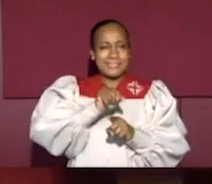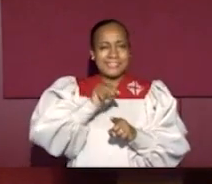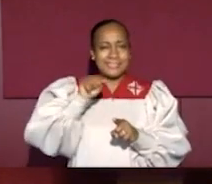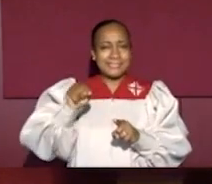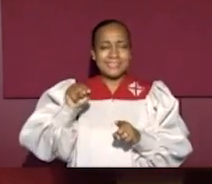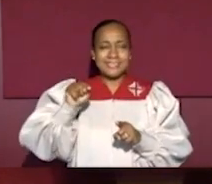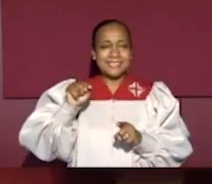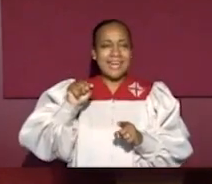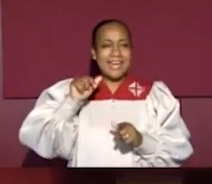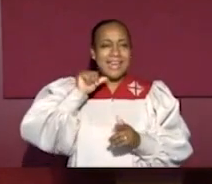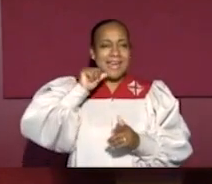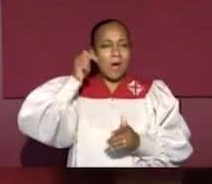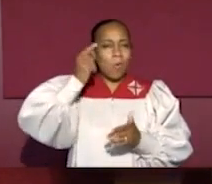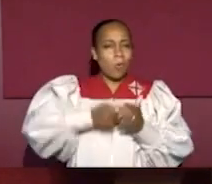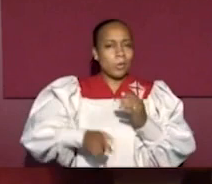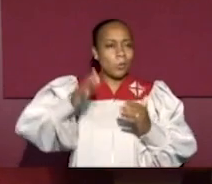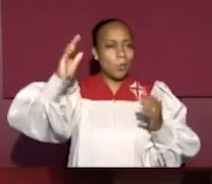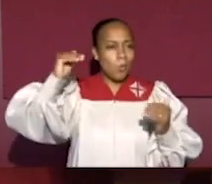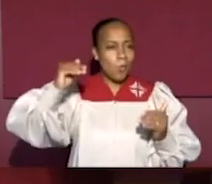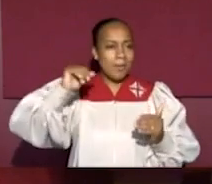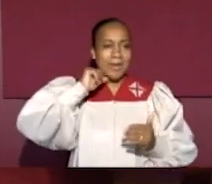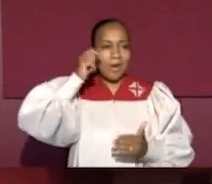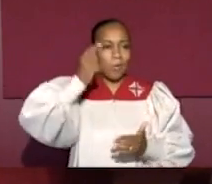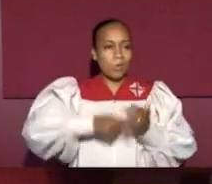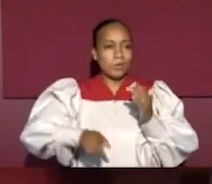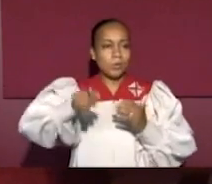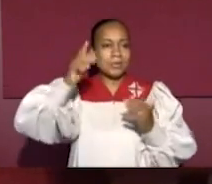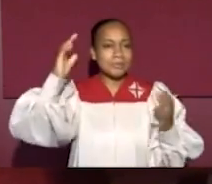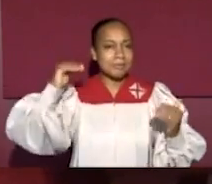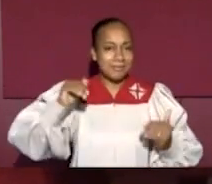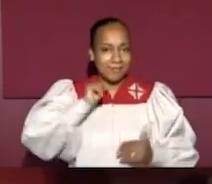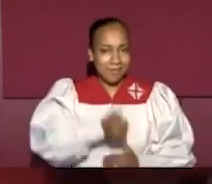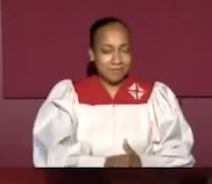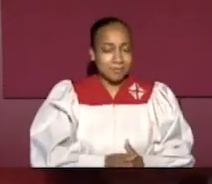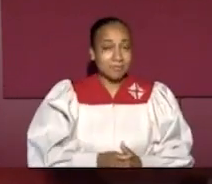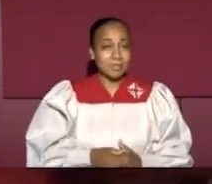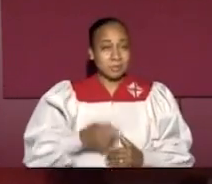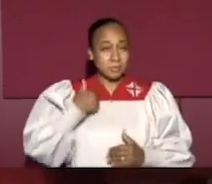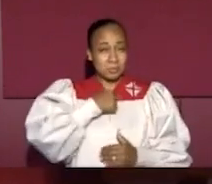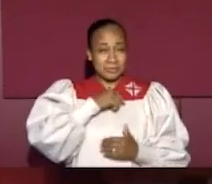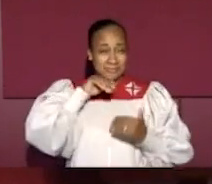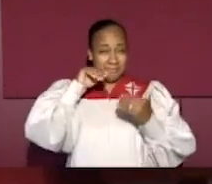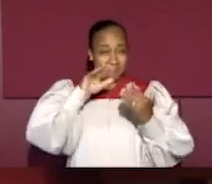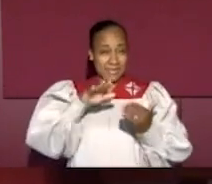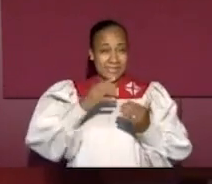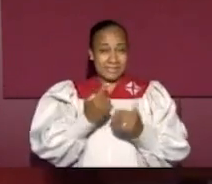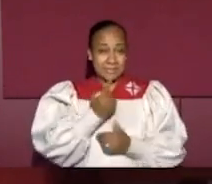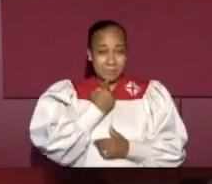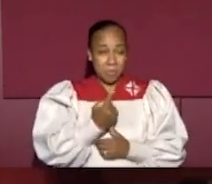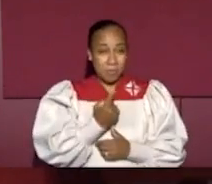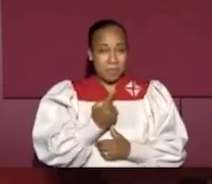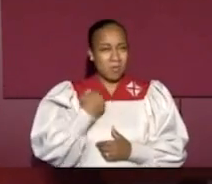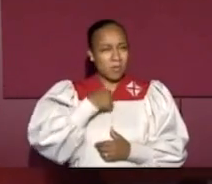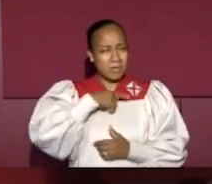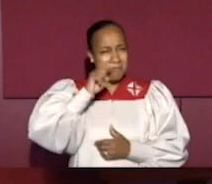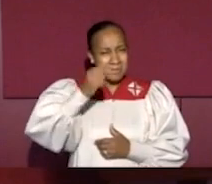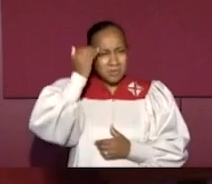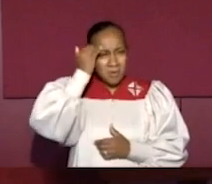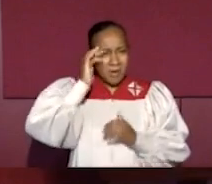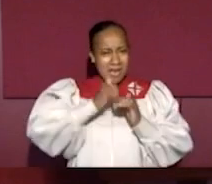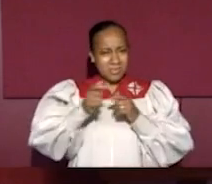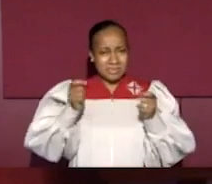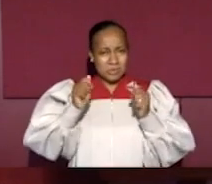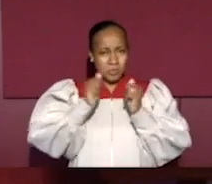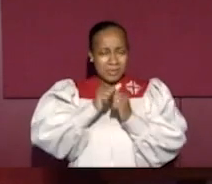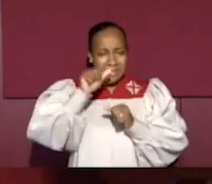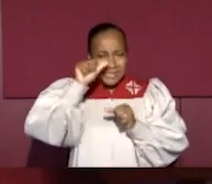you had hoped and not what you had expected. And so when we face disappointments, we have to know how to deal with each